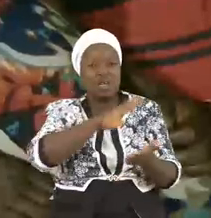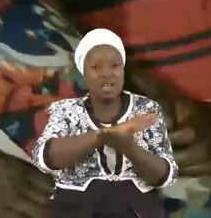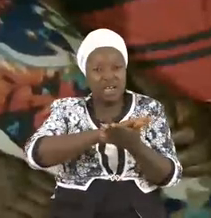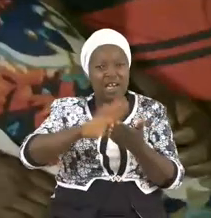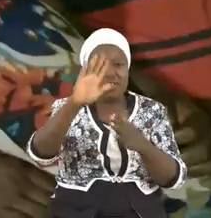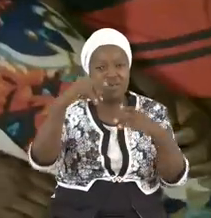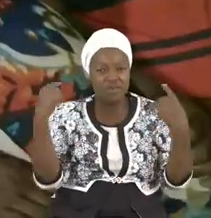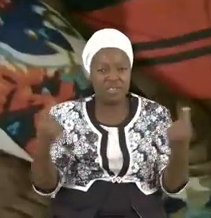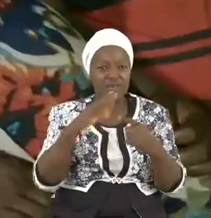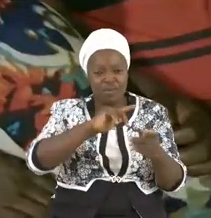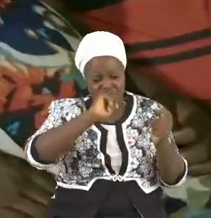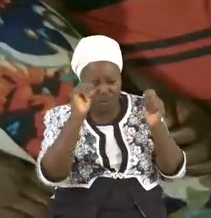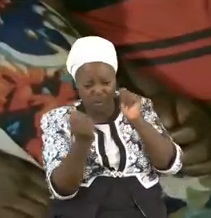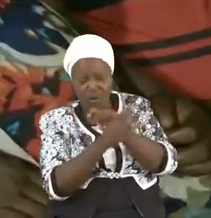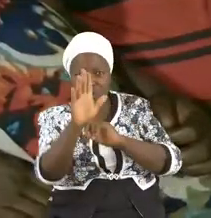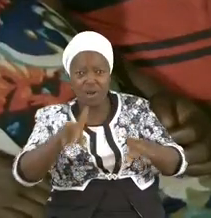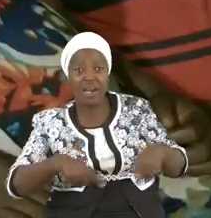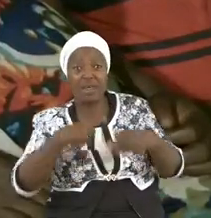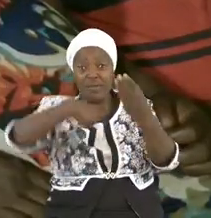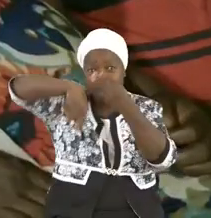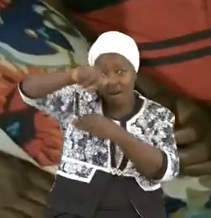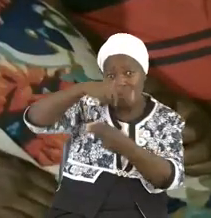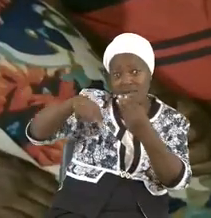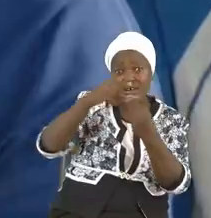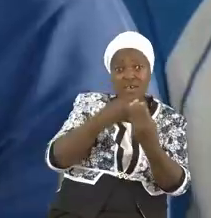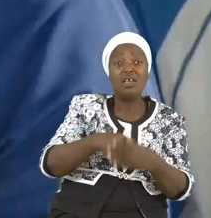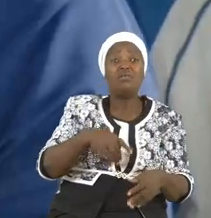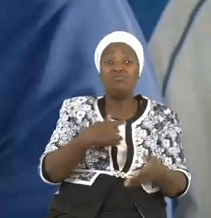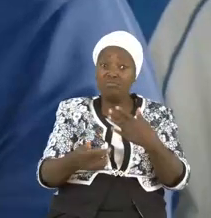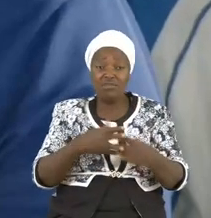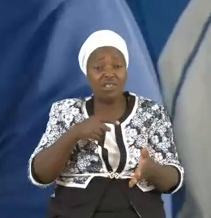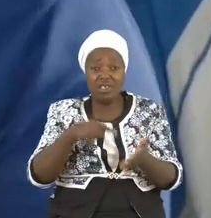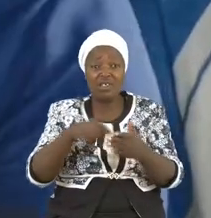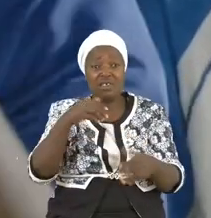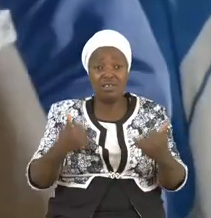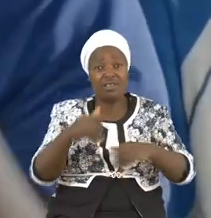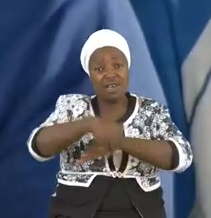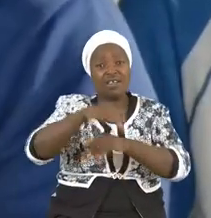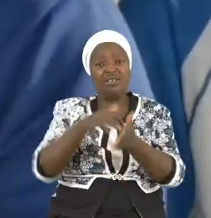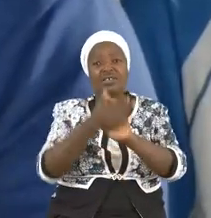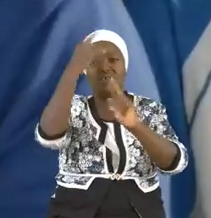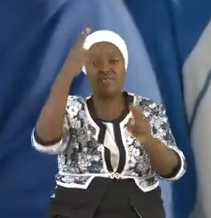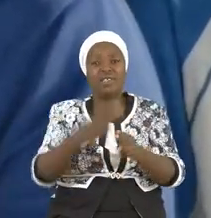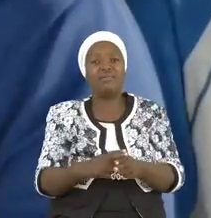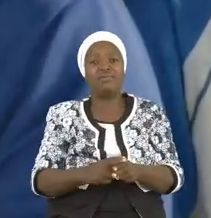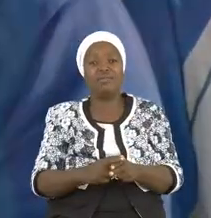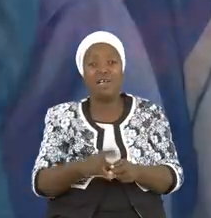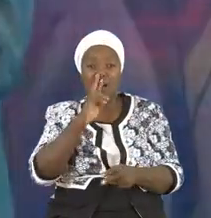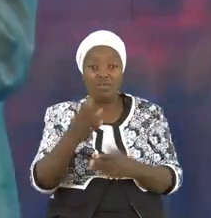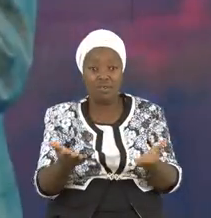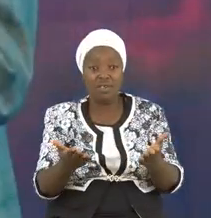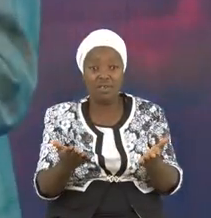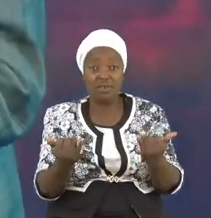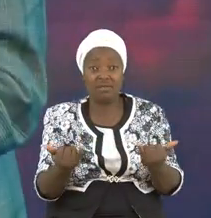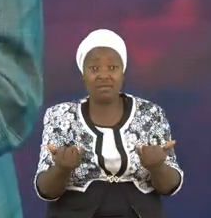your life around, even tonight, in Jesus' name. Are you there? Are